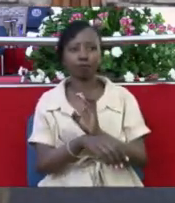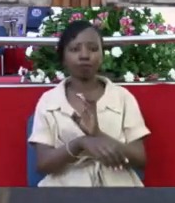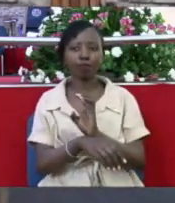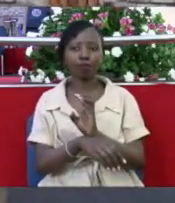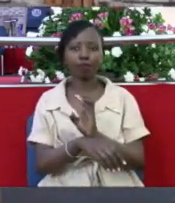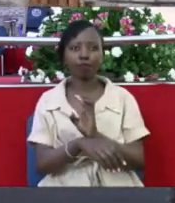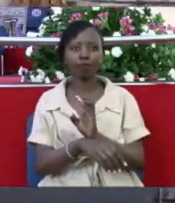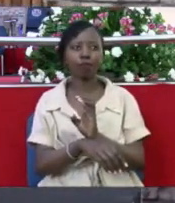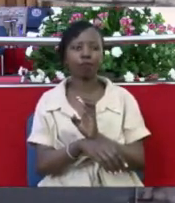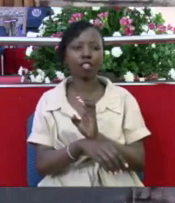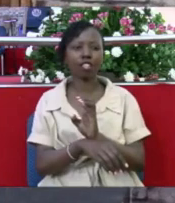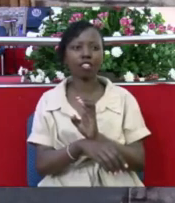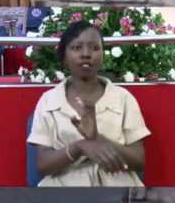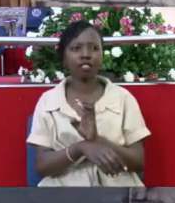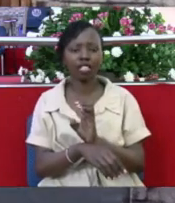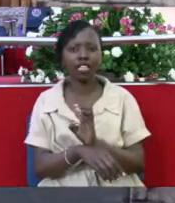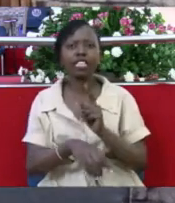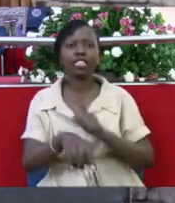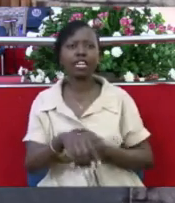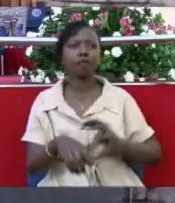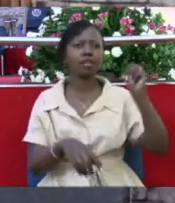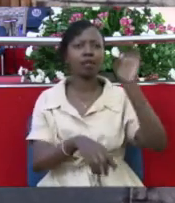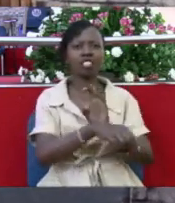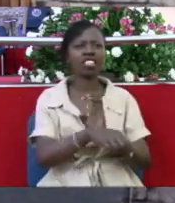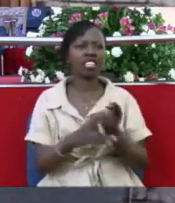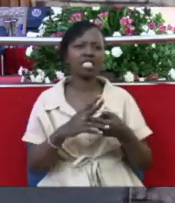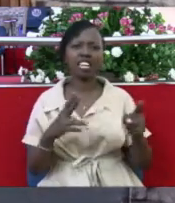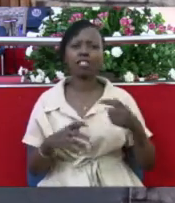In fact, it's been, I think, since Shiloh started, I have not been to a service here.